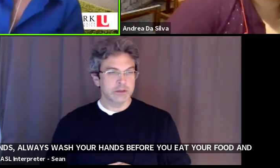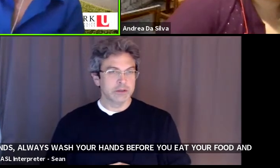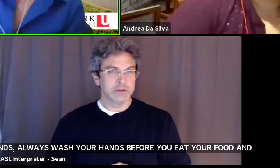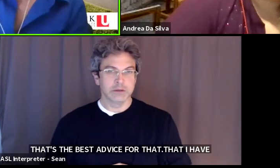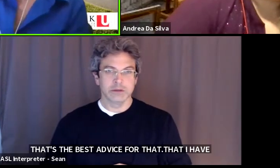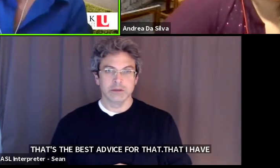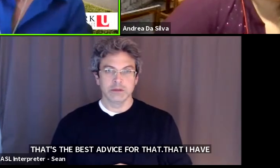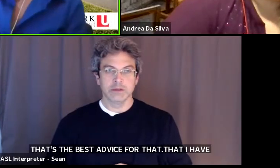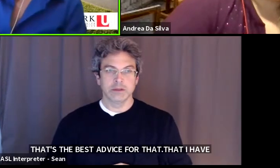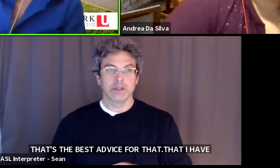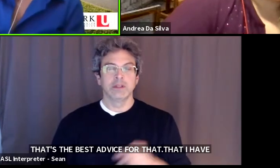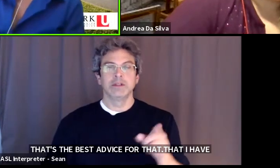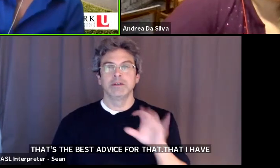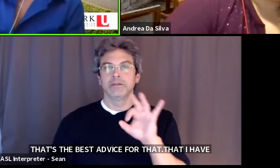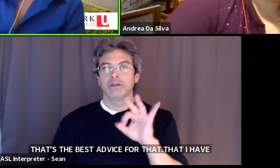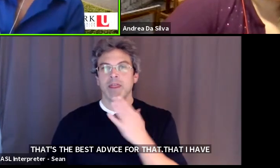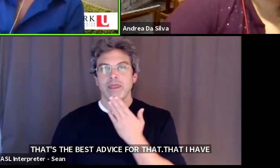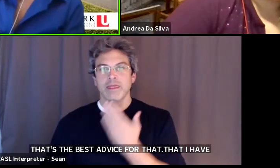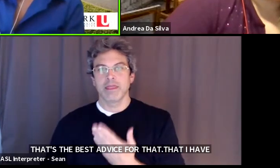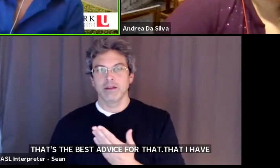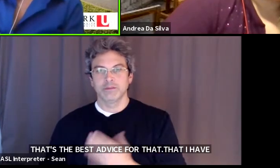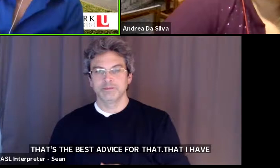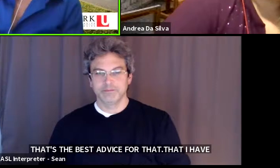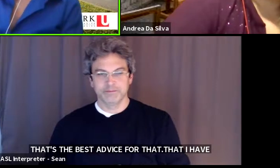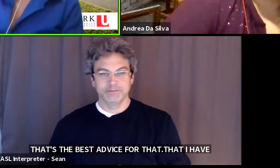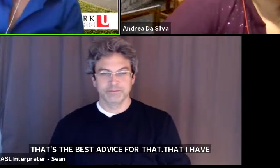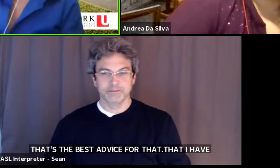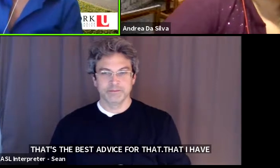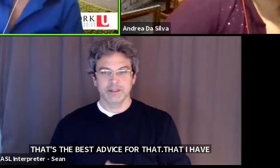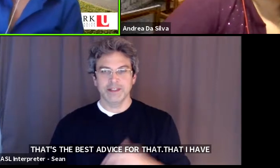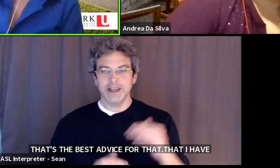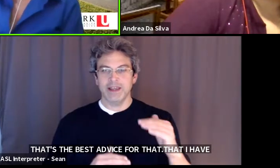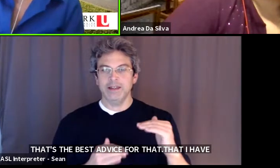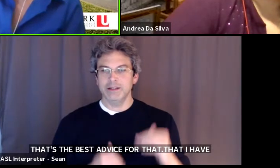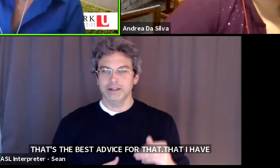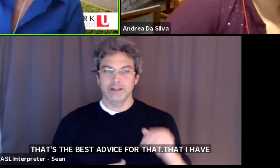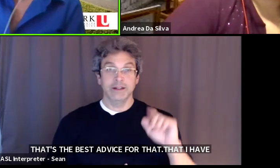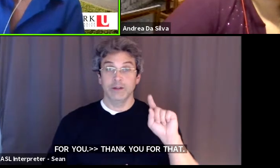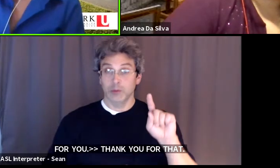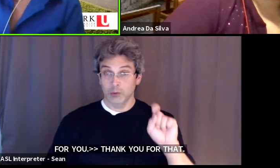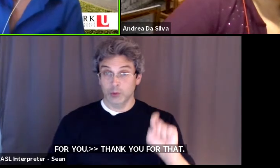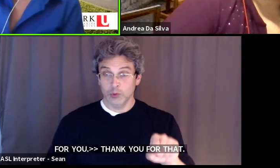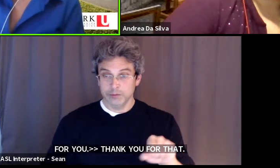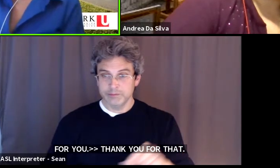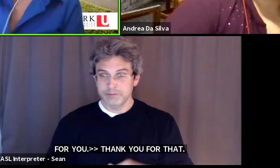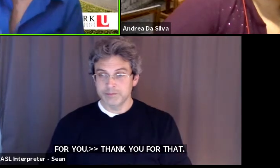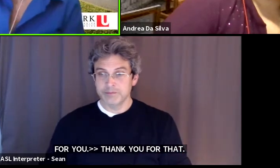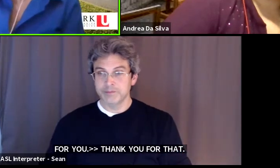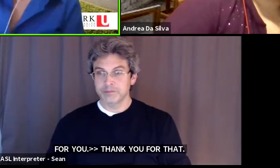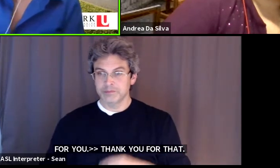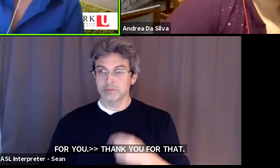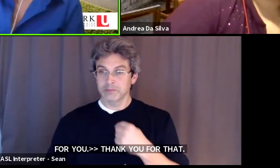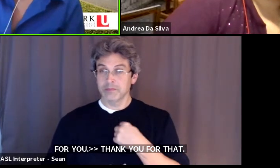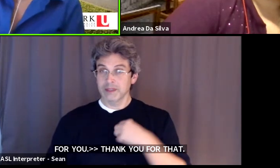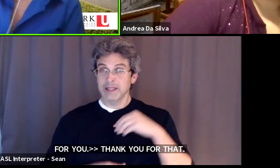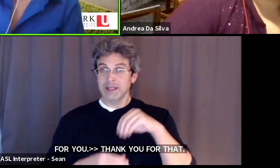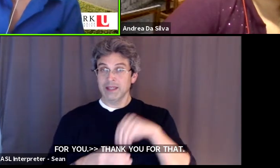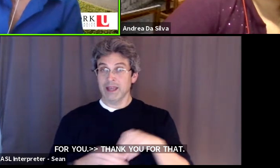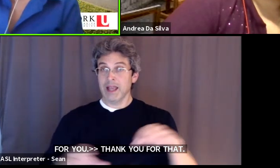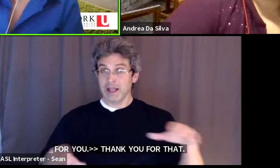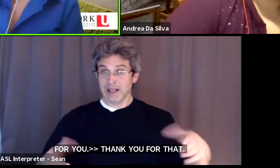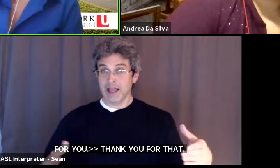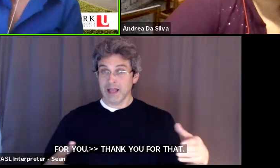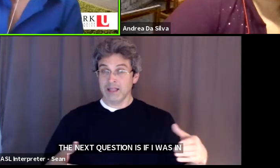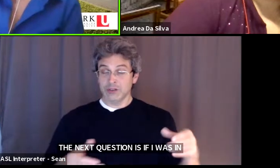Thank you for that. The next question is, if I was in class with a COVID-19